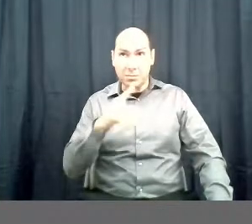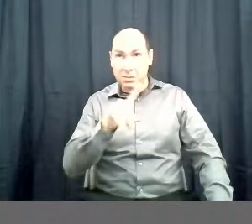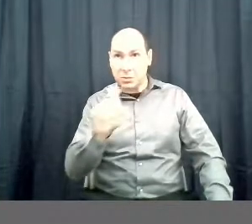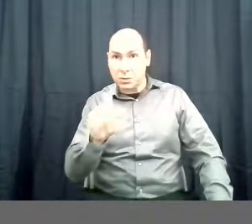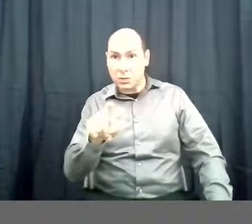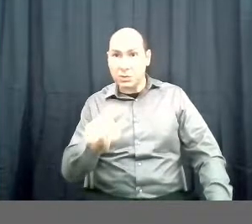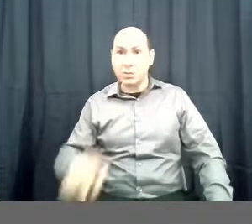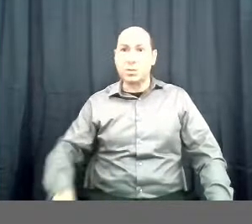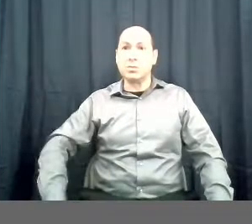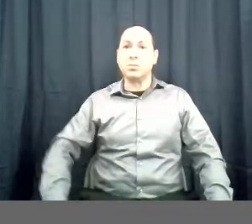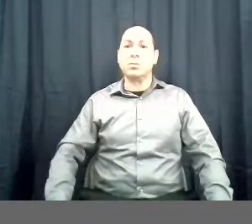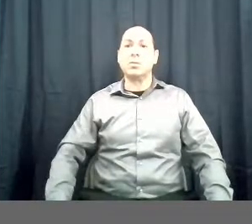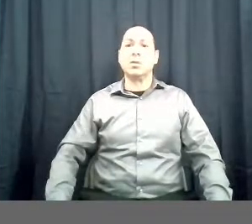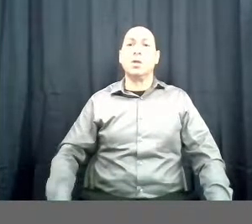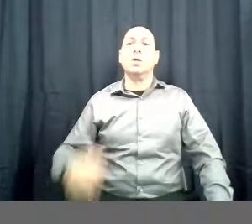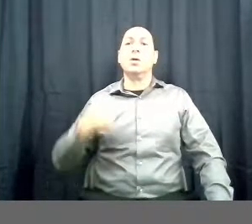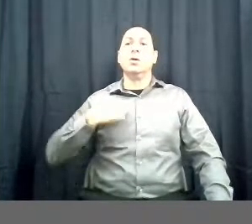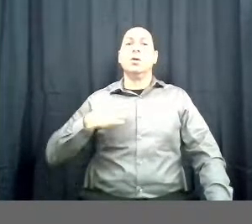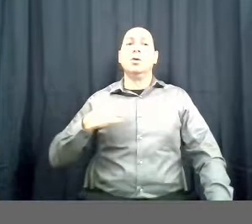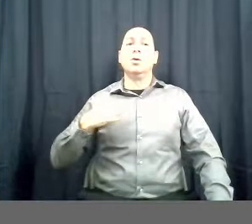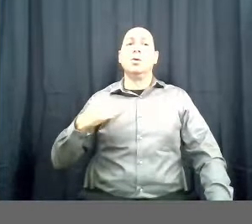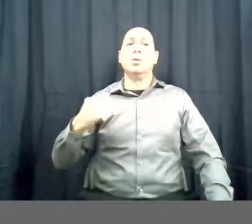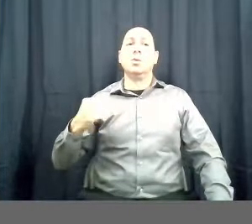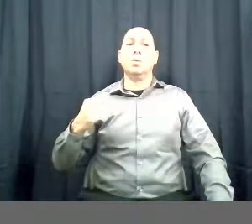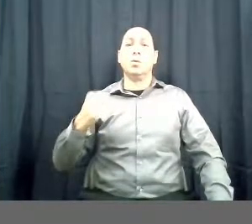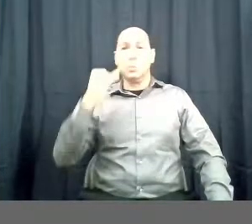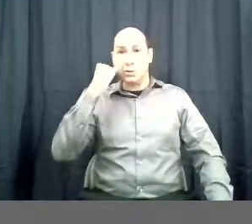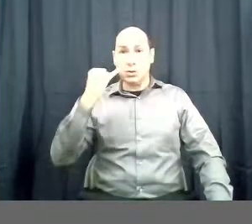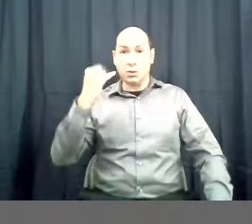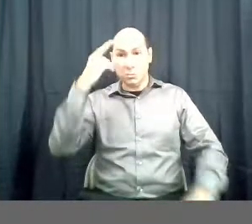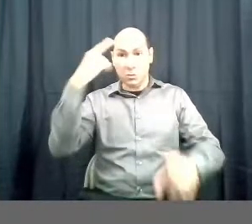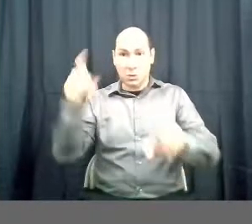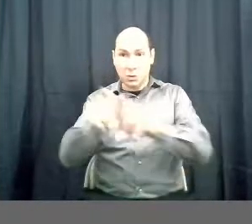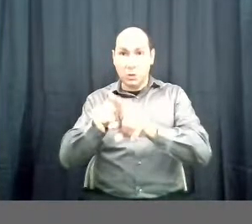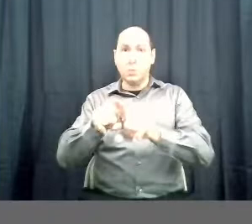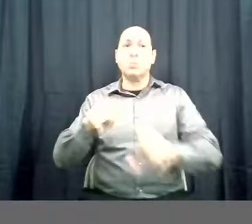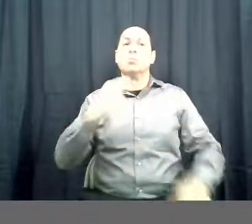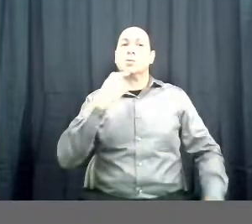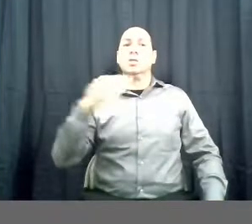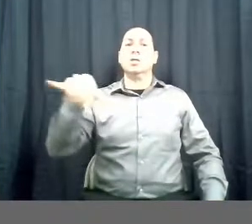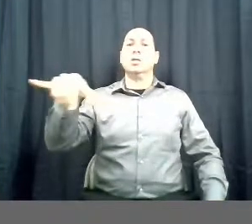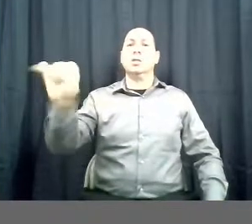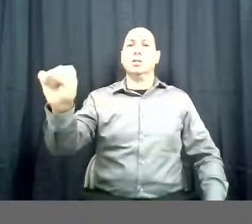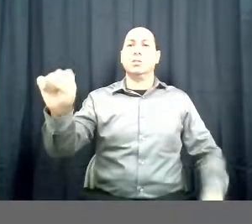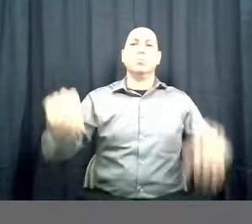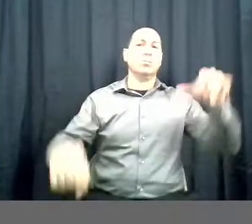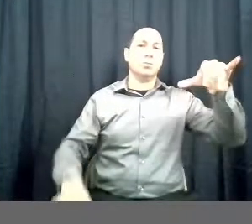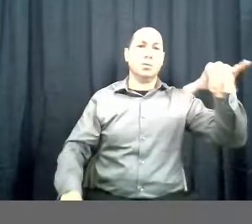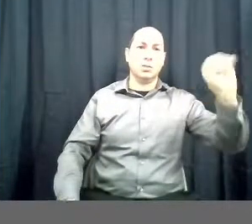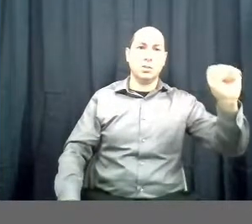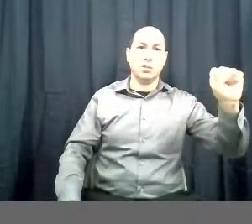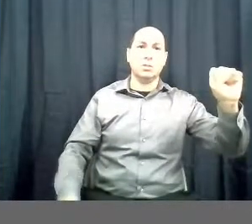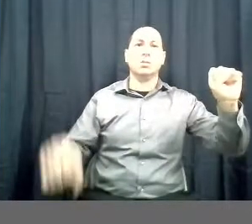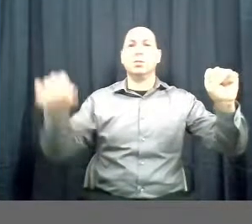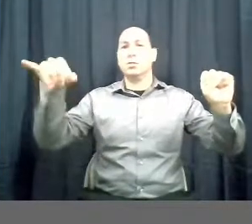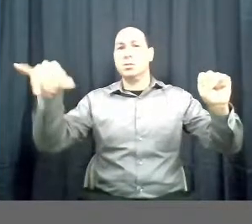All in favor, please say yes. Yes. Yes. Any